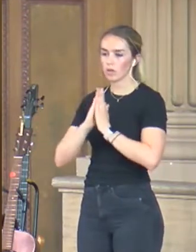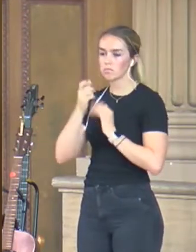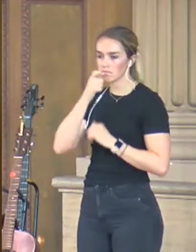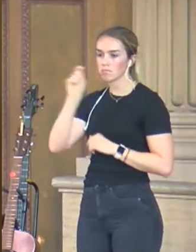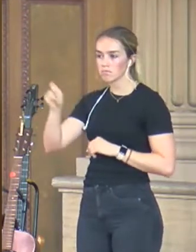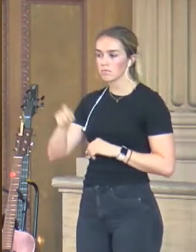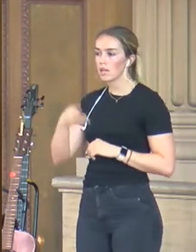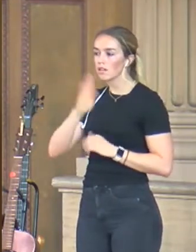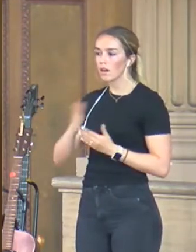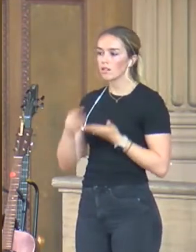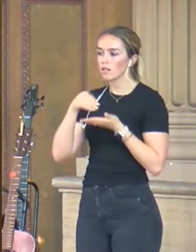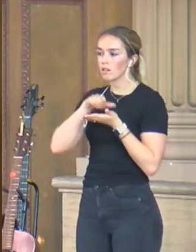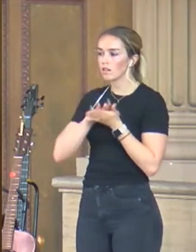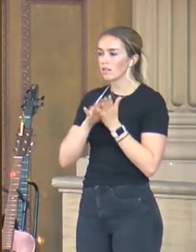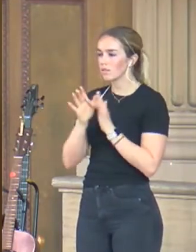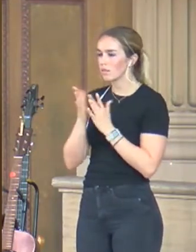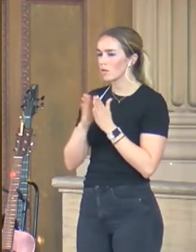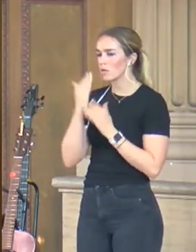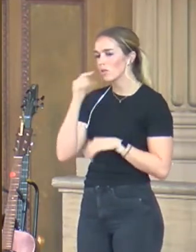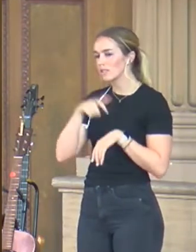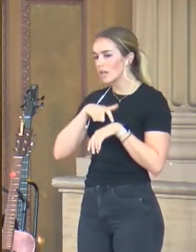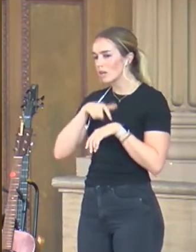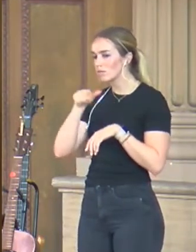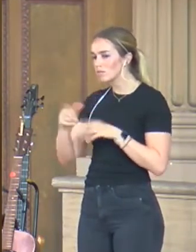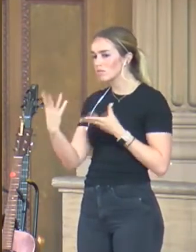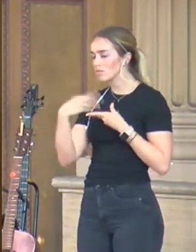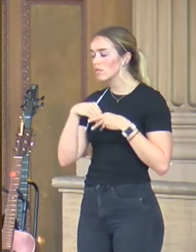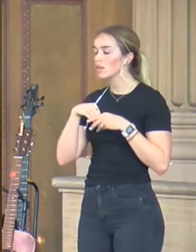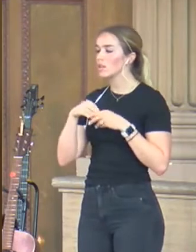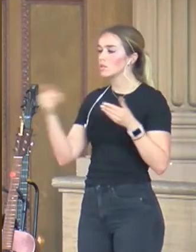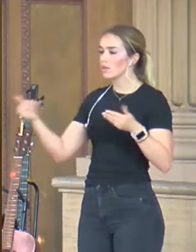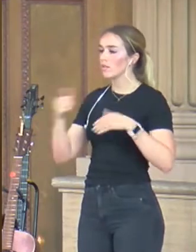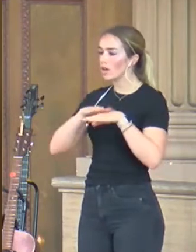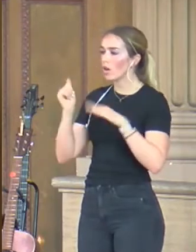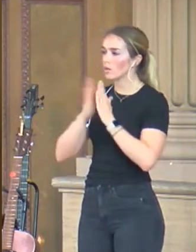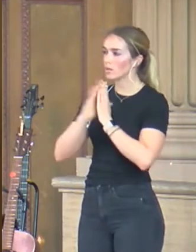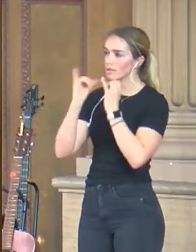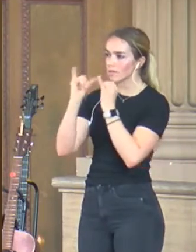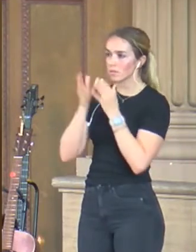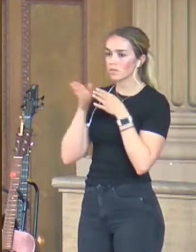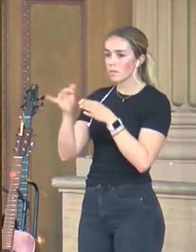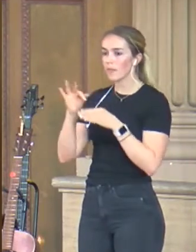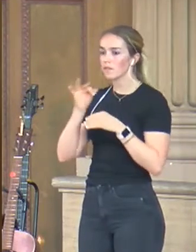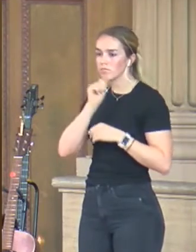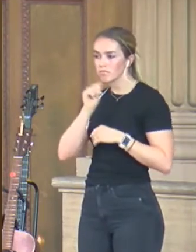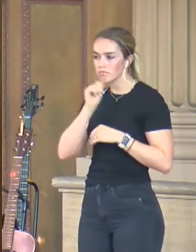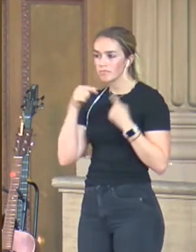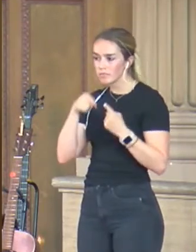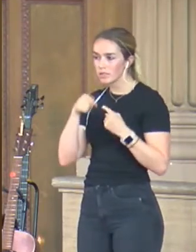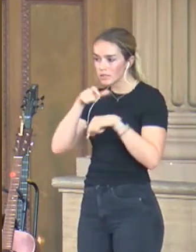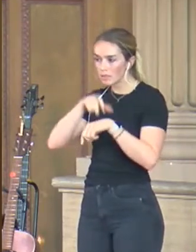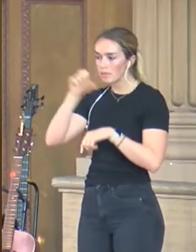So God put this here so that we would know that there are times like this. He put this here to invite us to pray like this when we're going through those times.